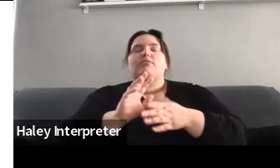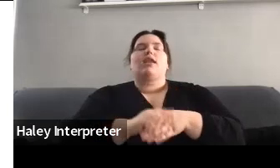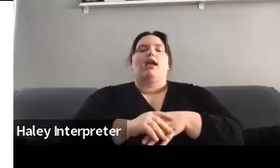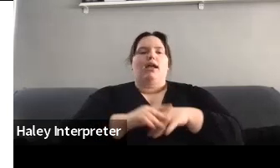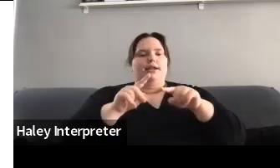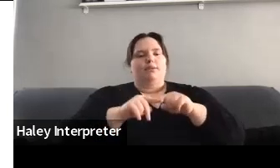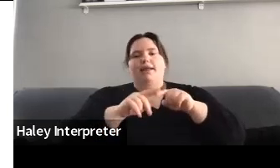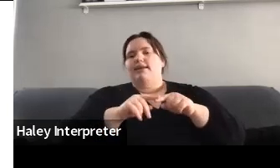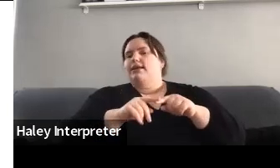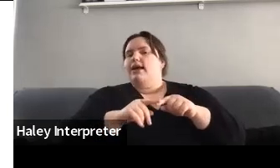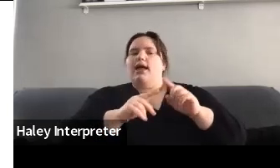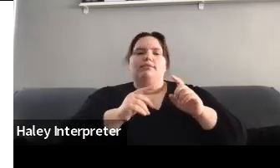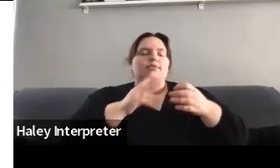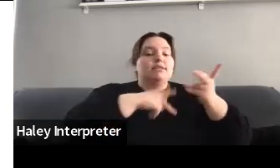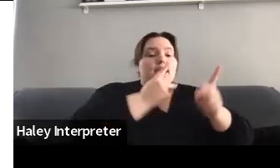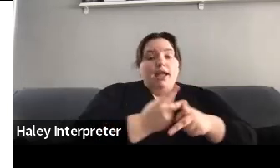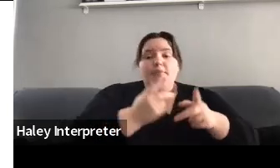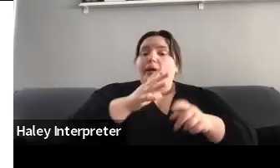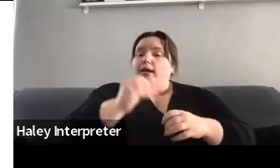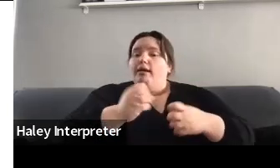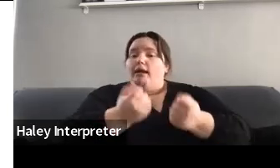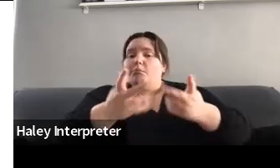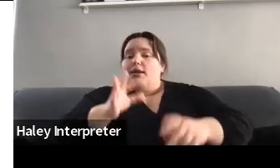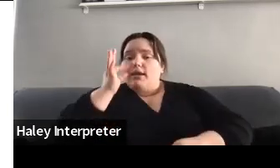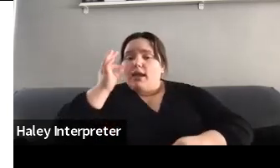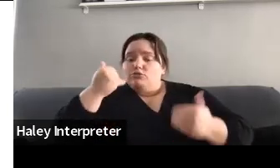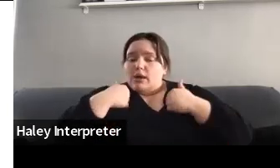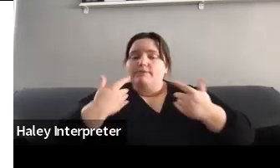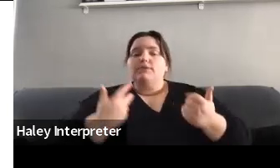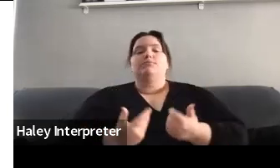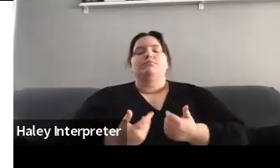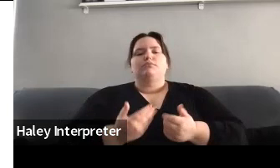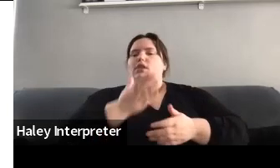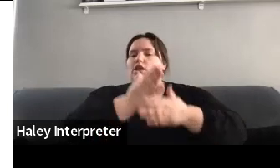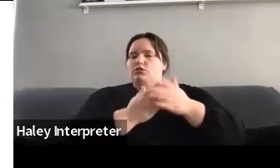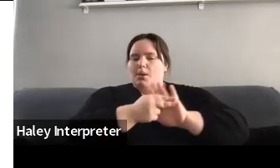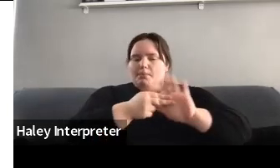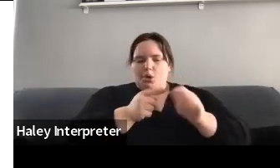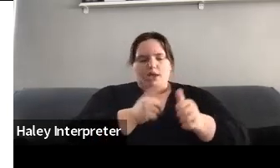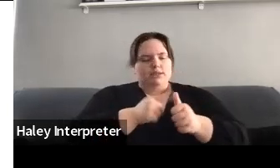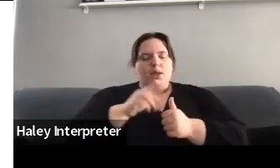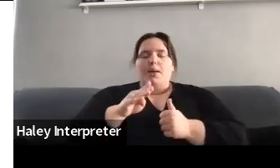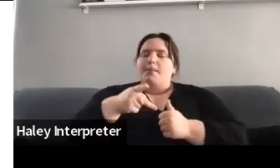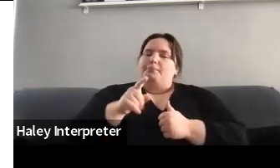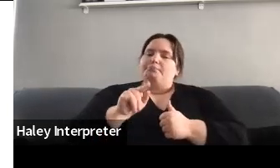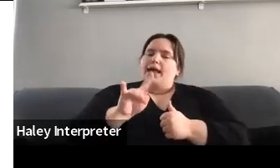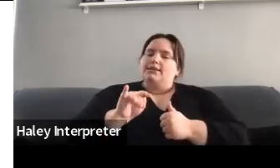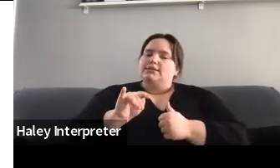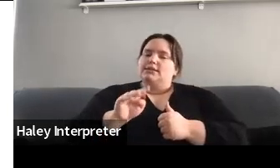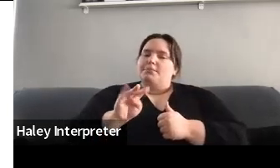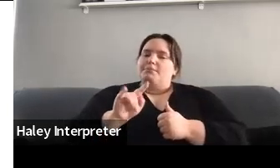many cats that you have. Um, so some brands of that are like PetMate has one, um,